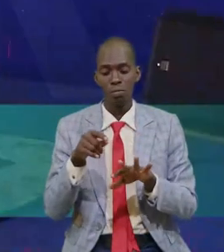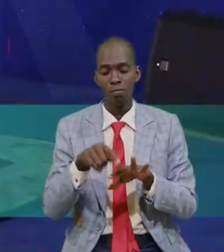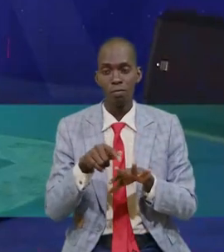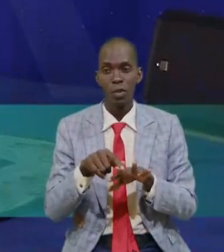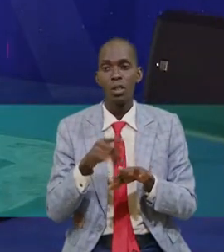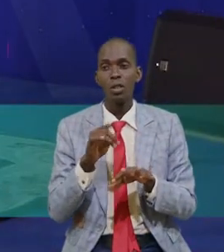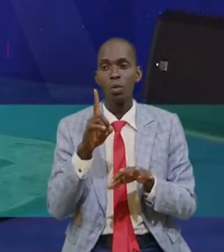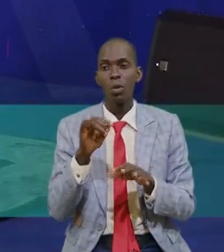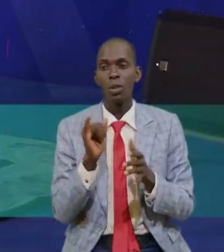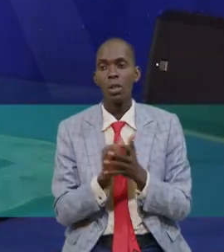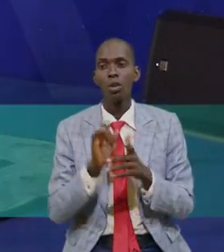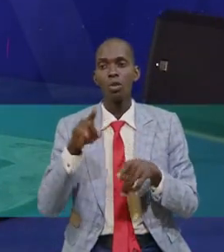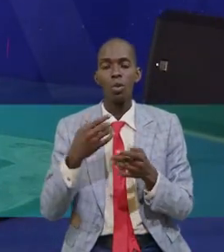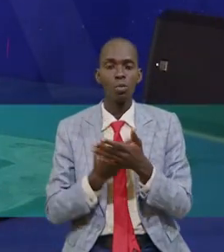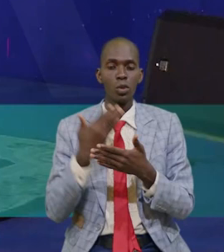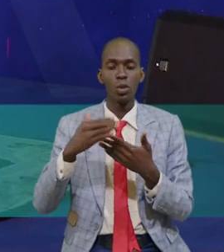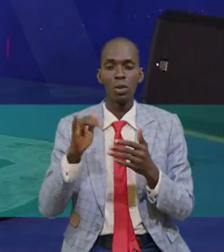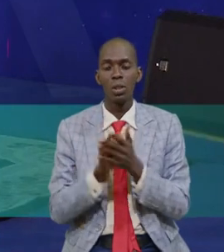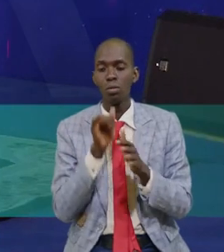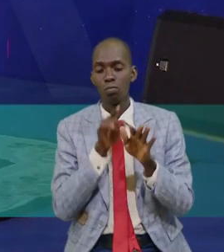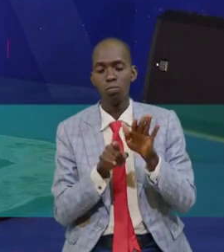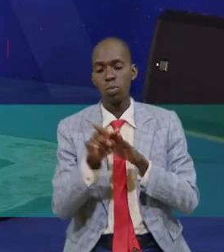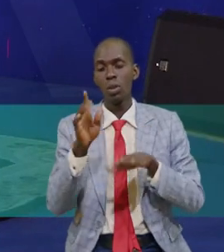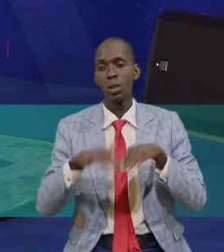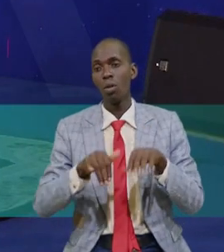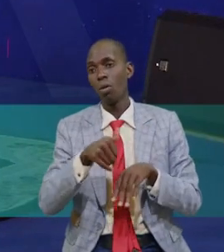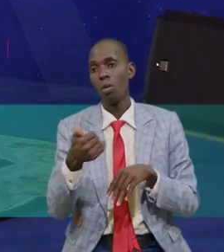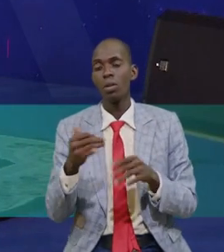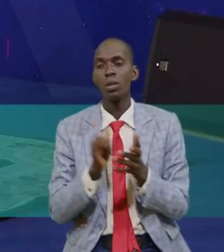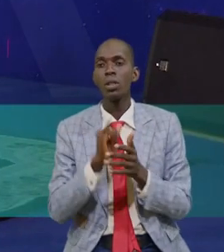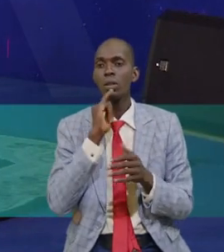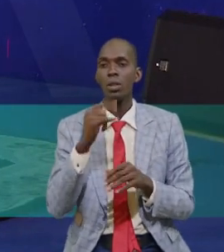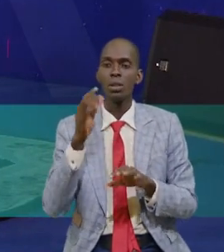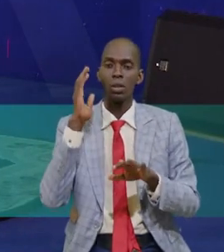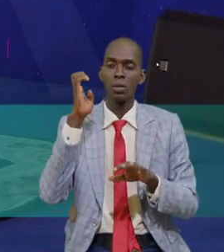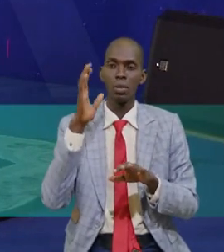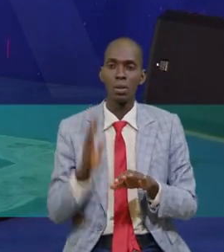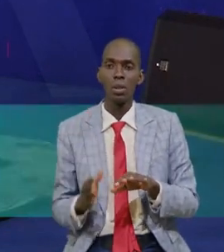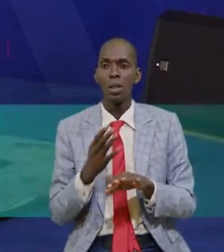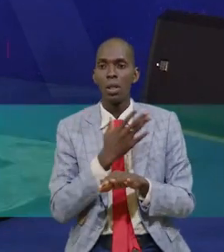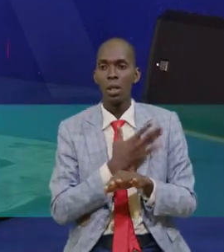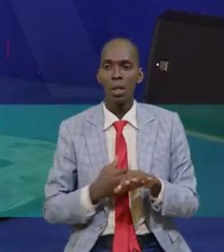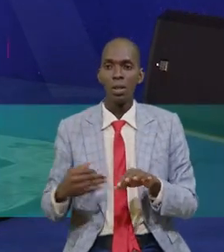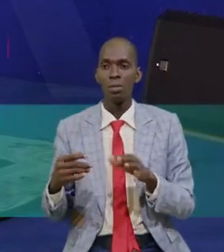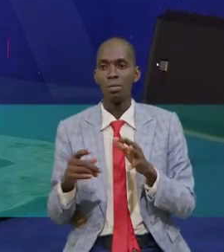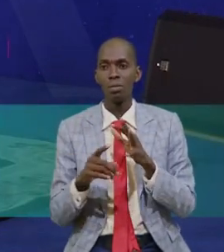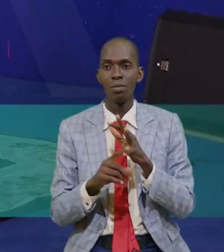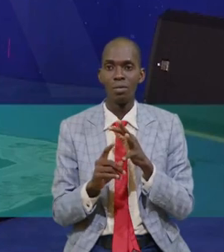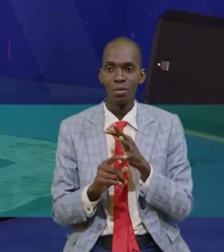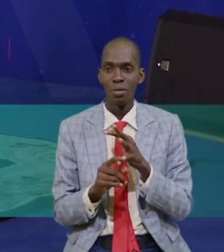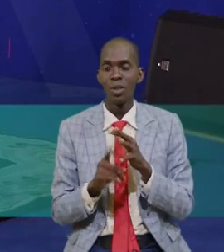beyond everyone, that is the evangelist. And this one, where you put your wedding